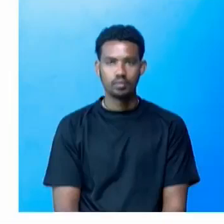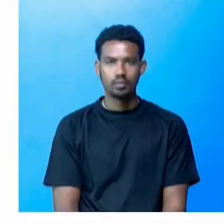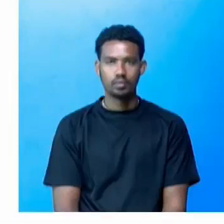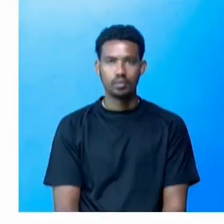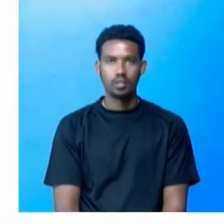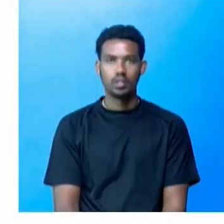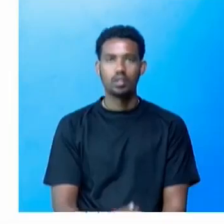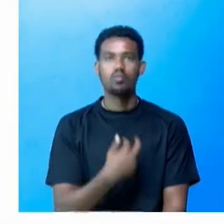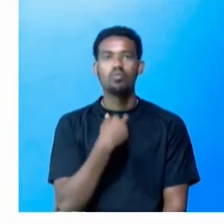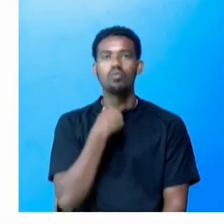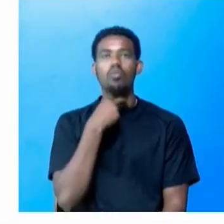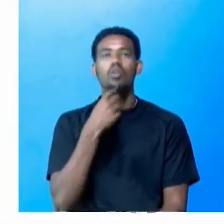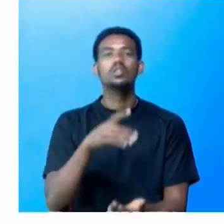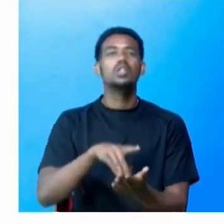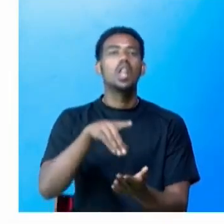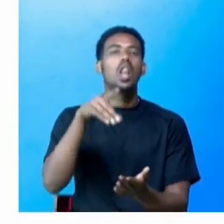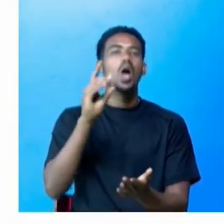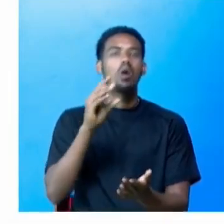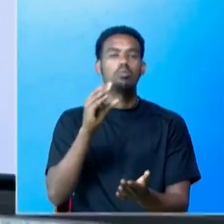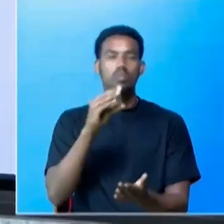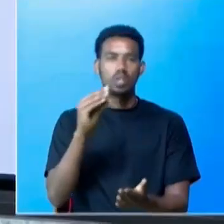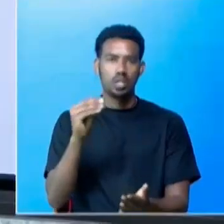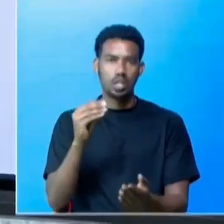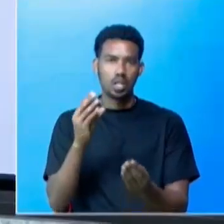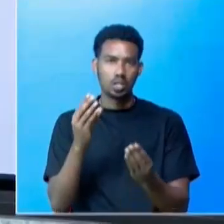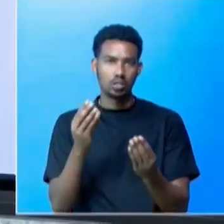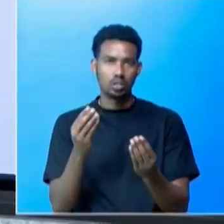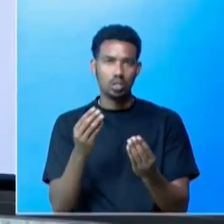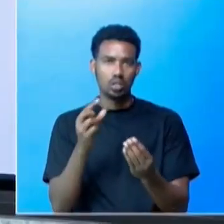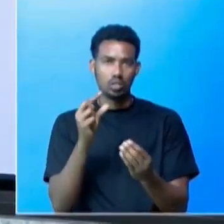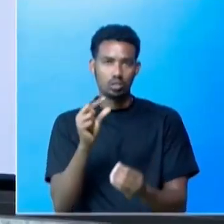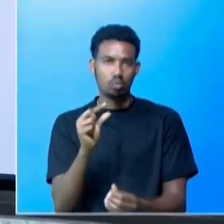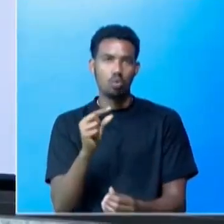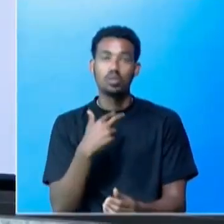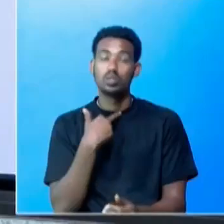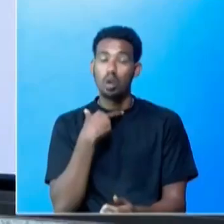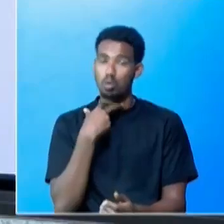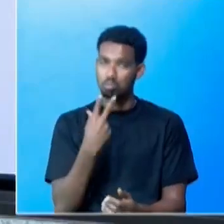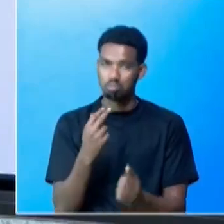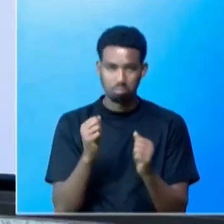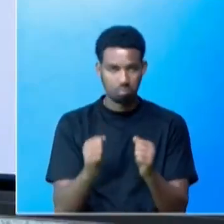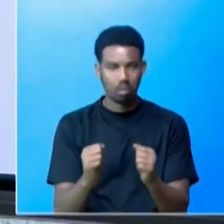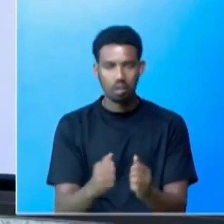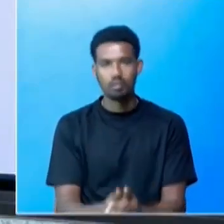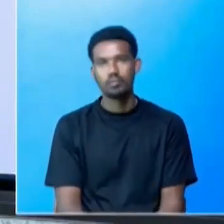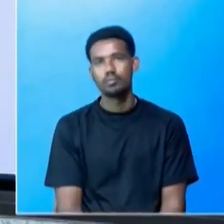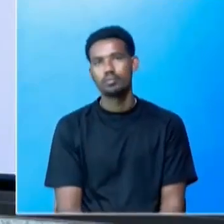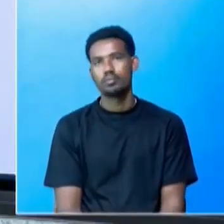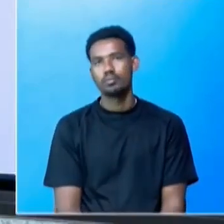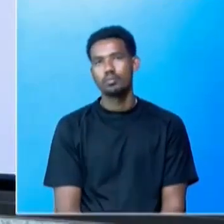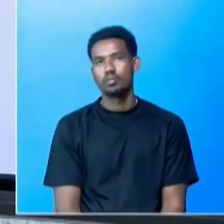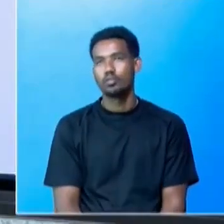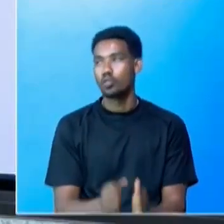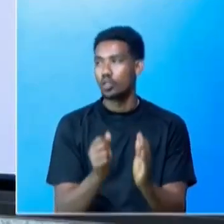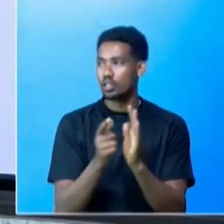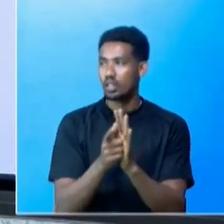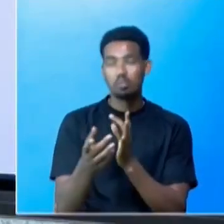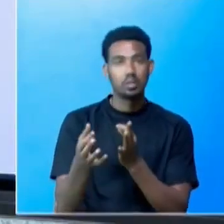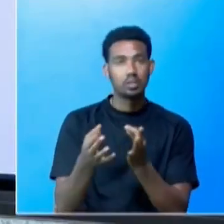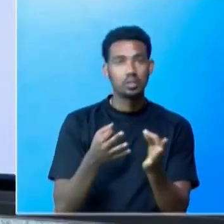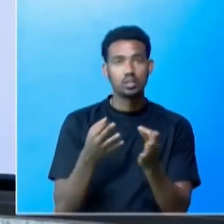soft. So when we come to here, when we said sound, sometimes it's noisy, and